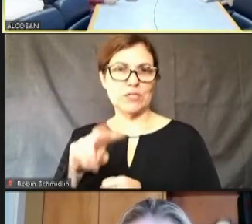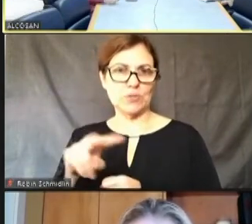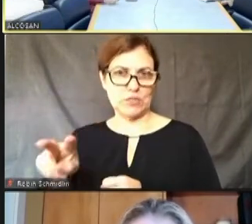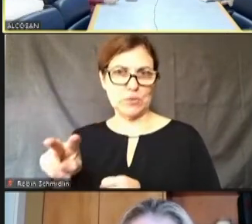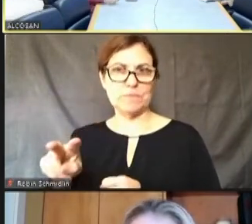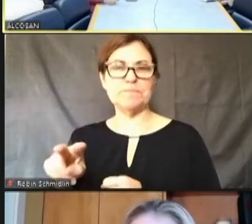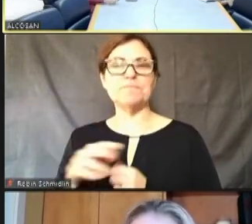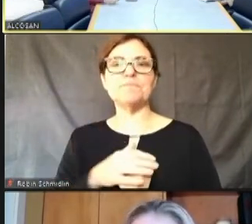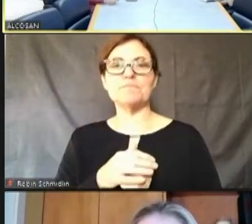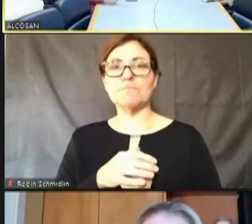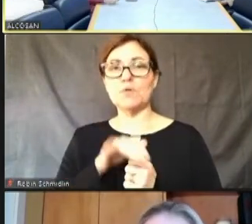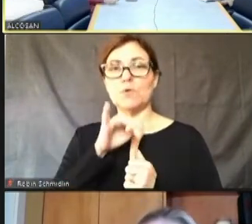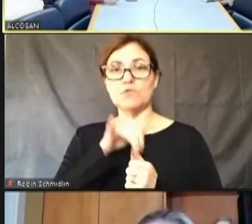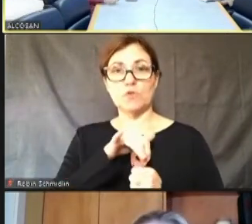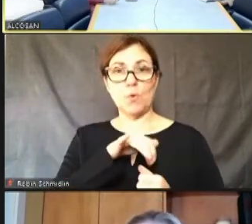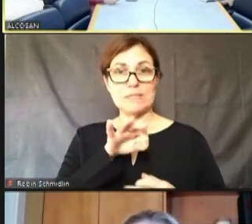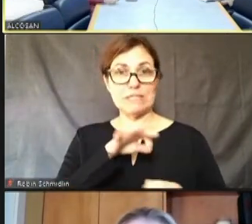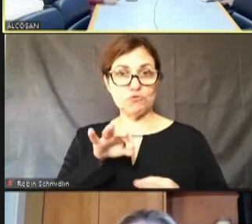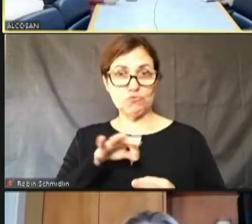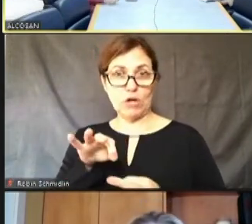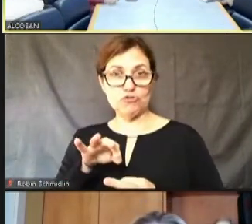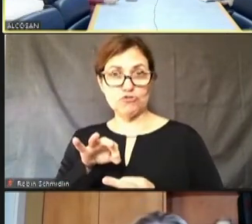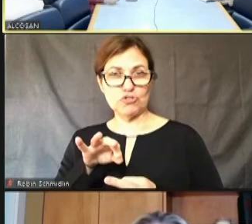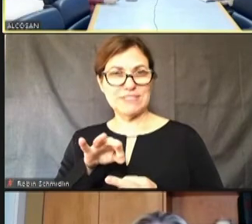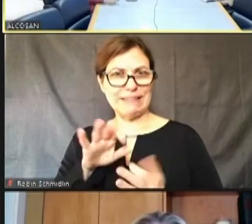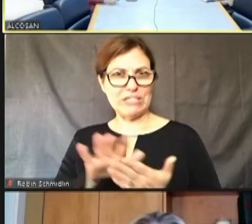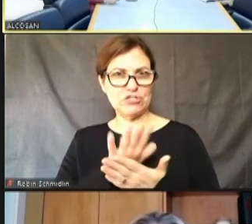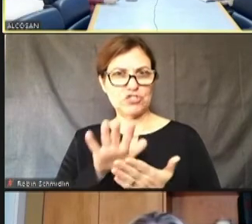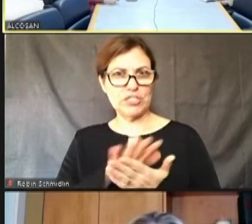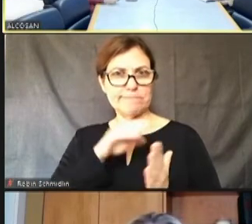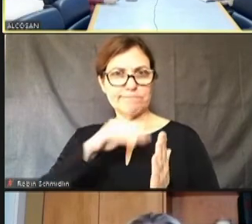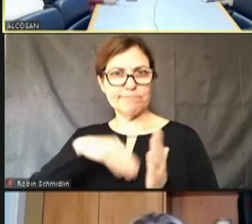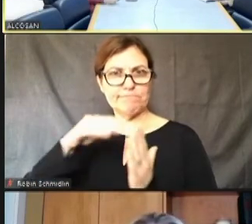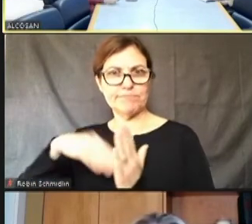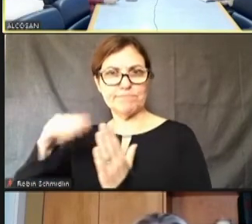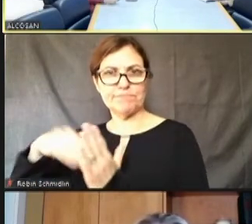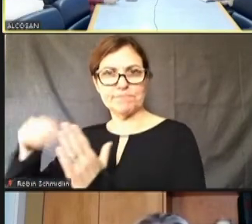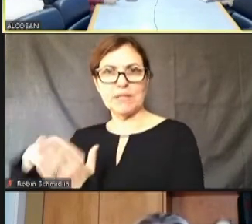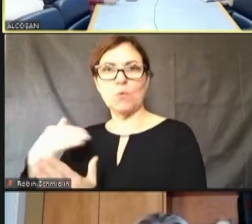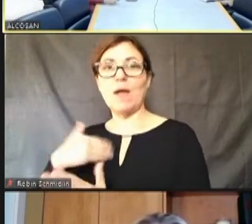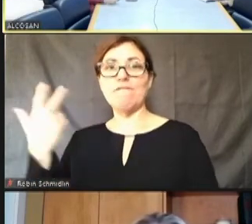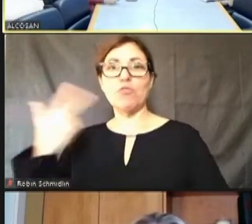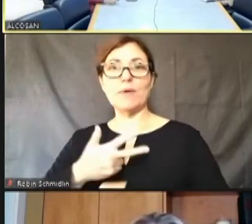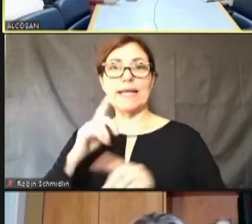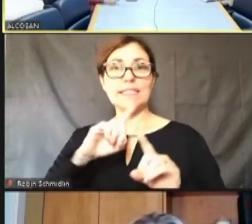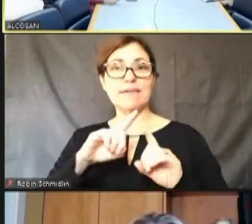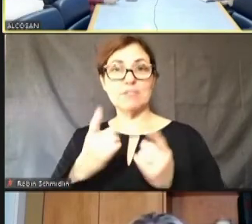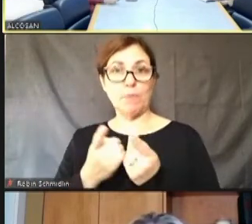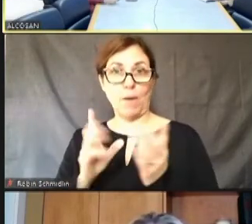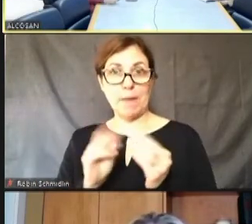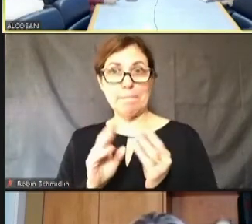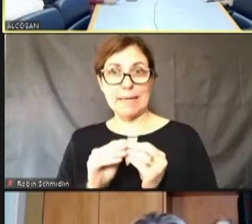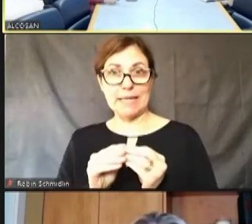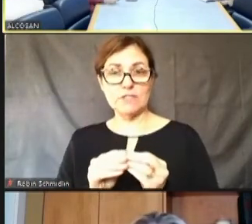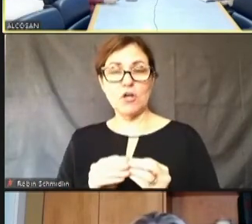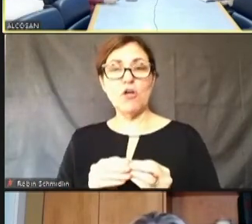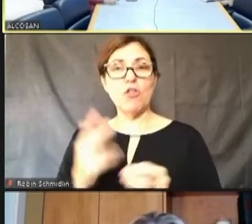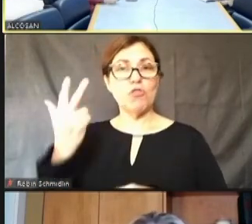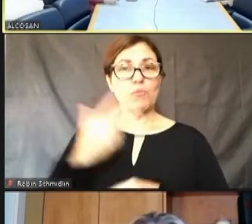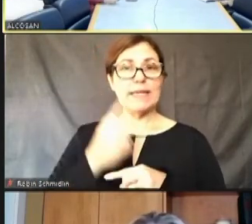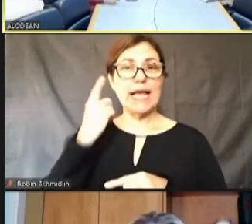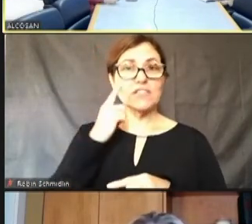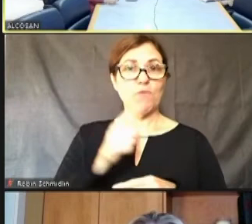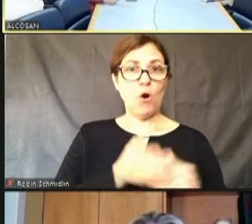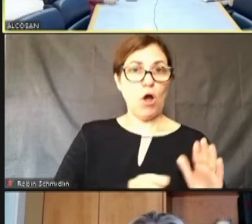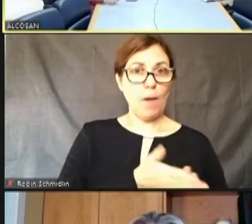those instructions and those worksheets, we held 3 days of departmental meetings, 2 days on the operating side and 1 day on the capital